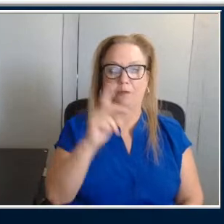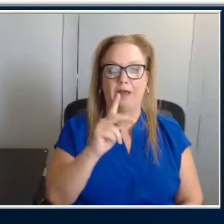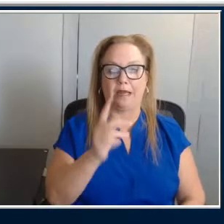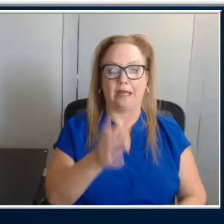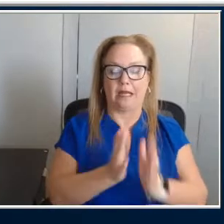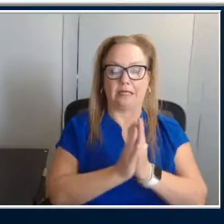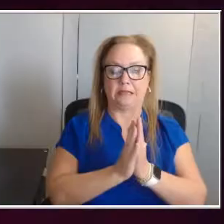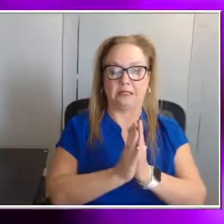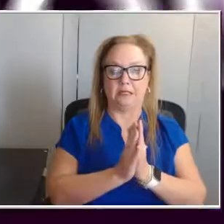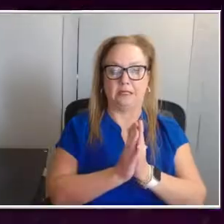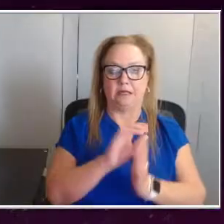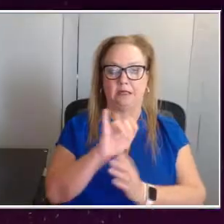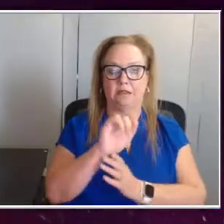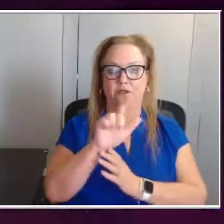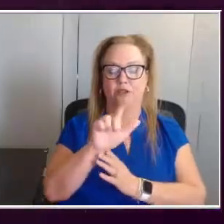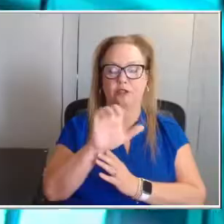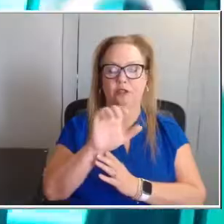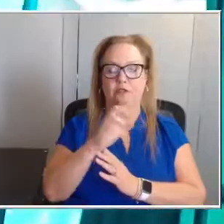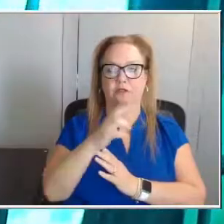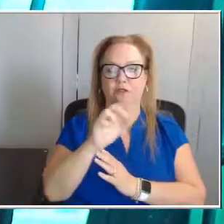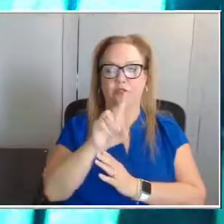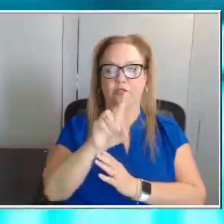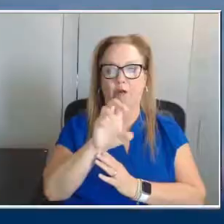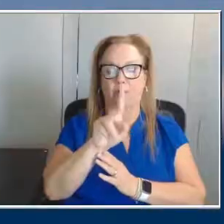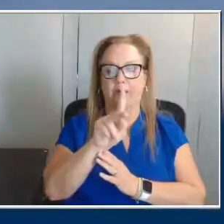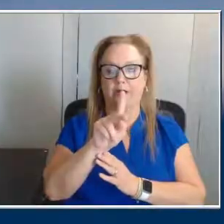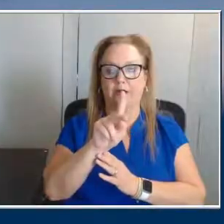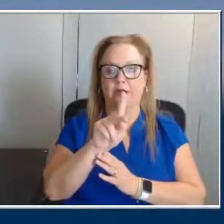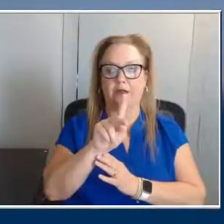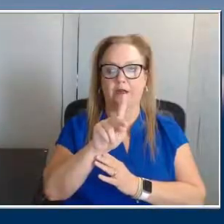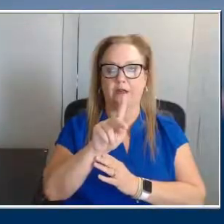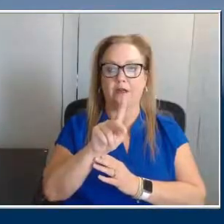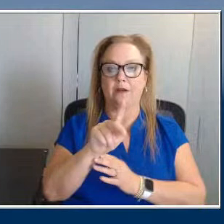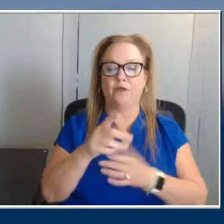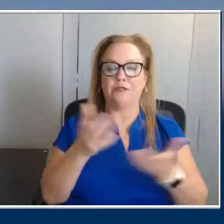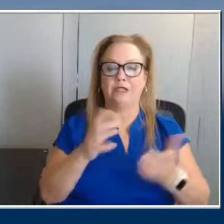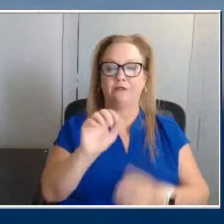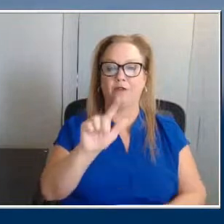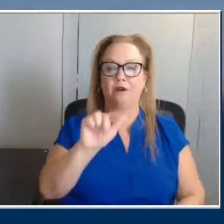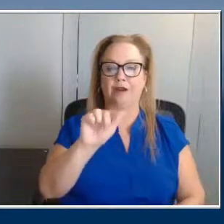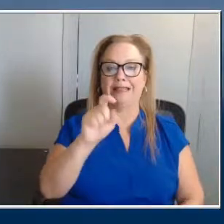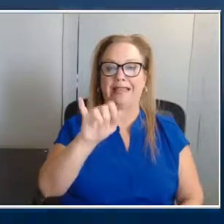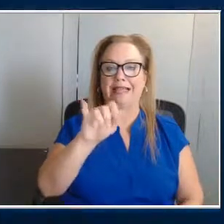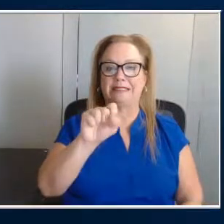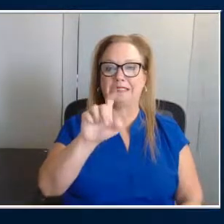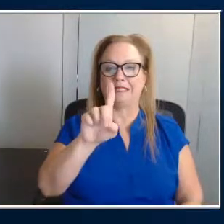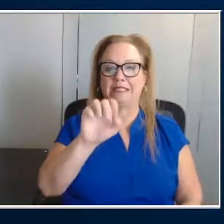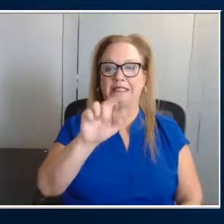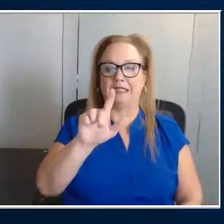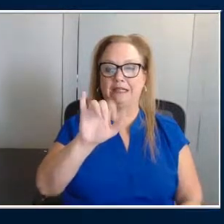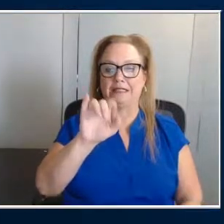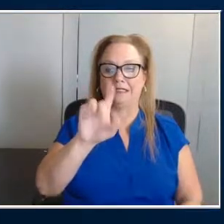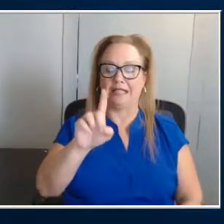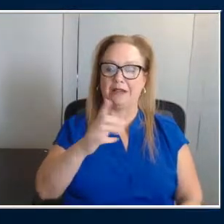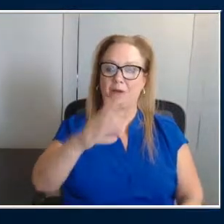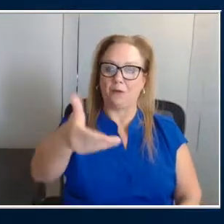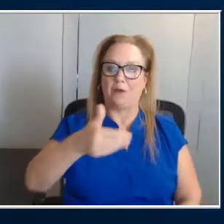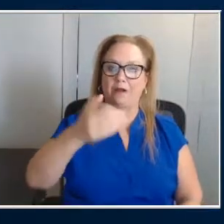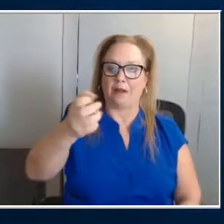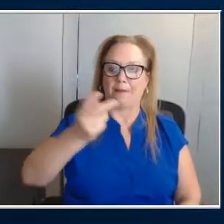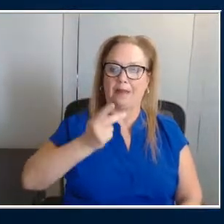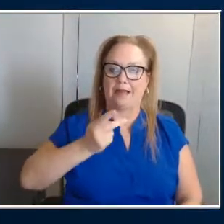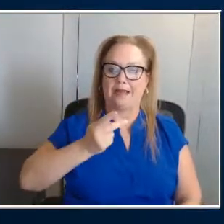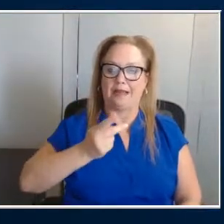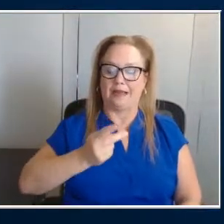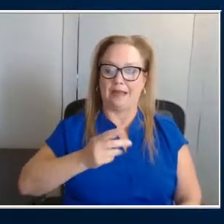be with Jill Chadwick, who's sitting in today for Alexis Del Cid. Jill, welcome back to our program. Thanks for being there today. I bet we